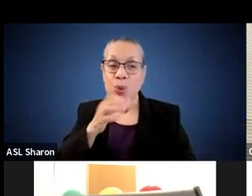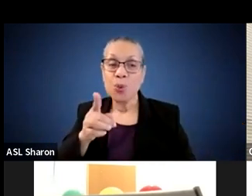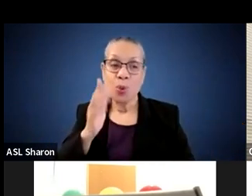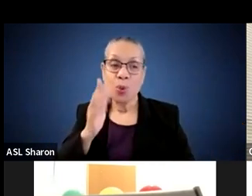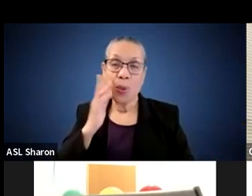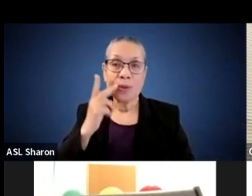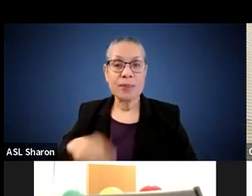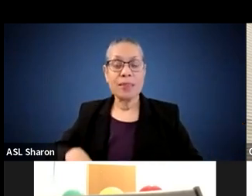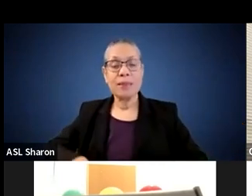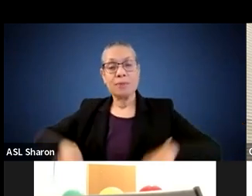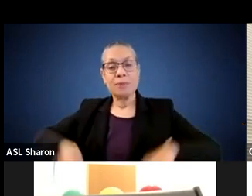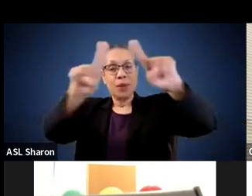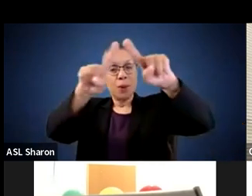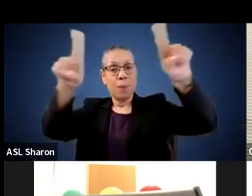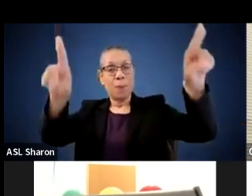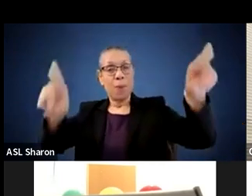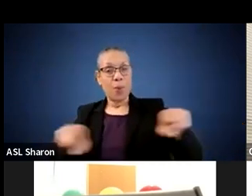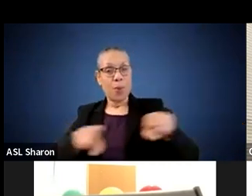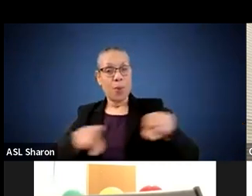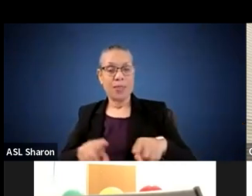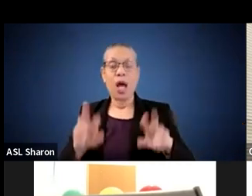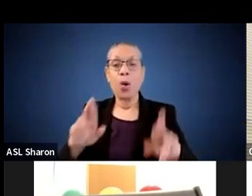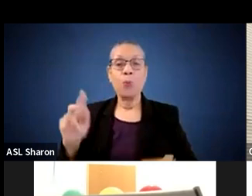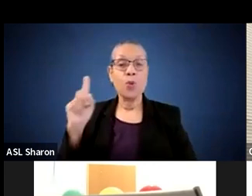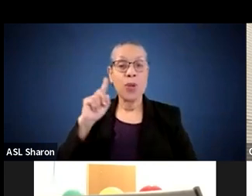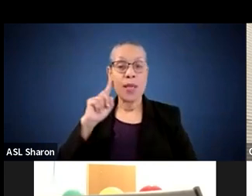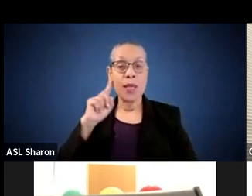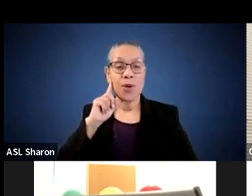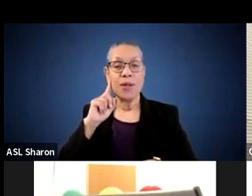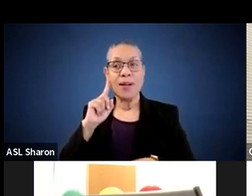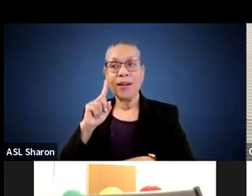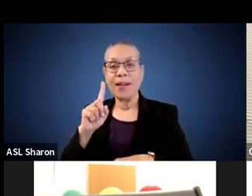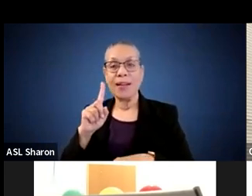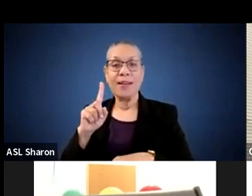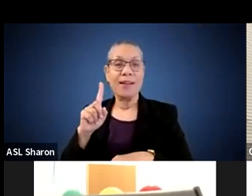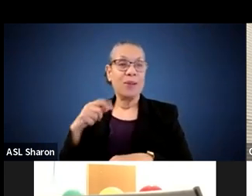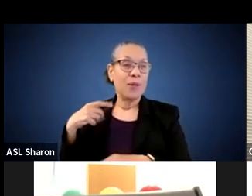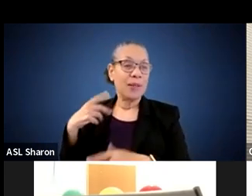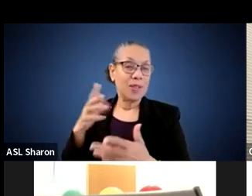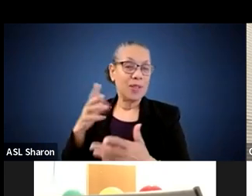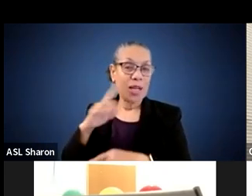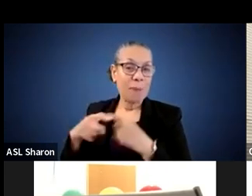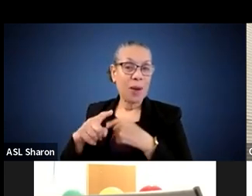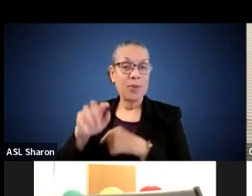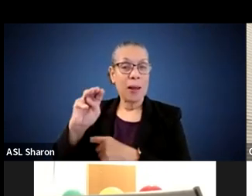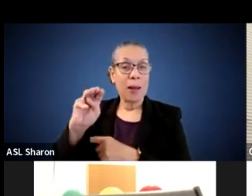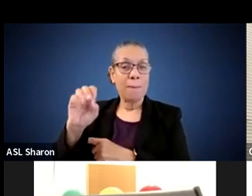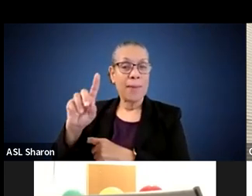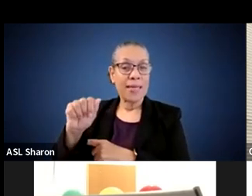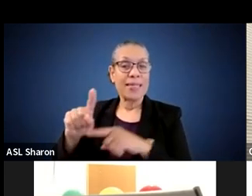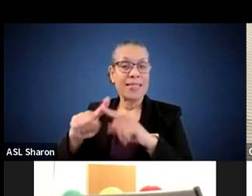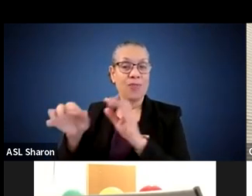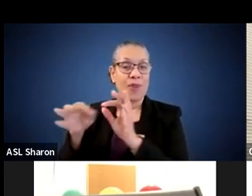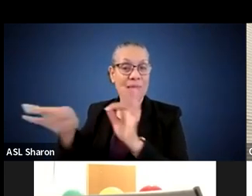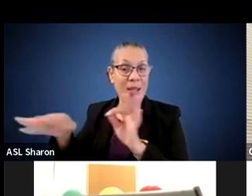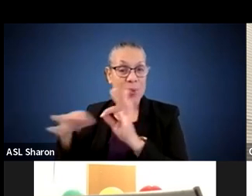Billboards and soon you're going to be hearing I hope you hear it in English too but I know that we're tapping into the the media in in the different languages of